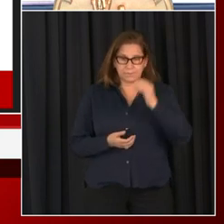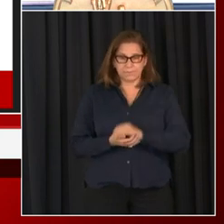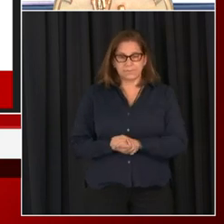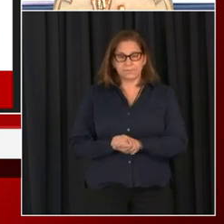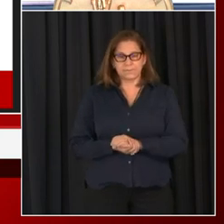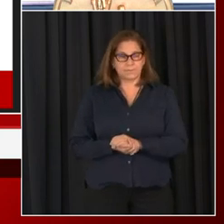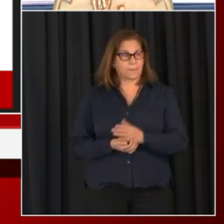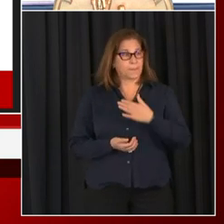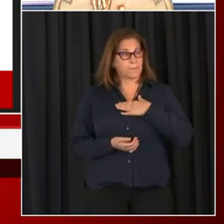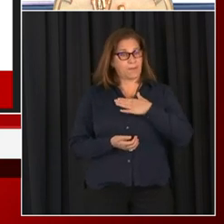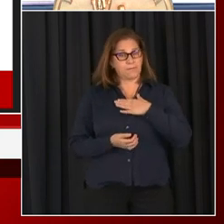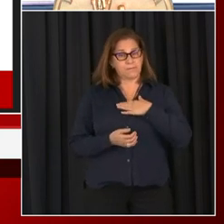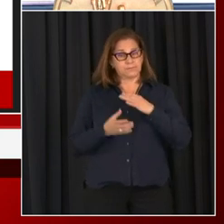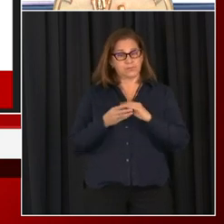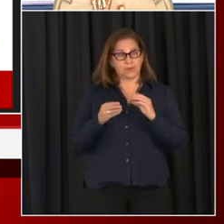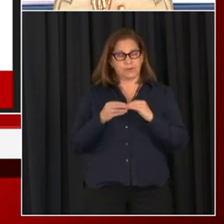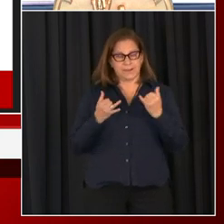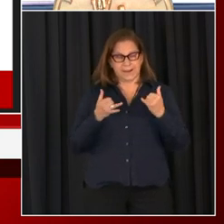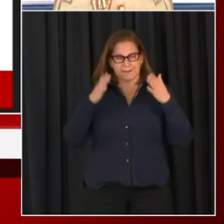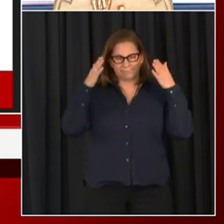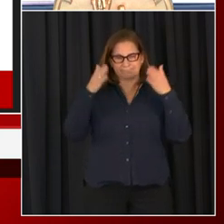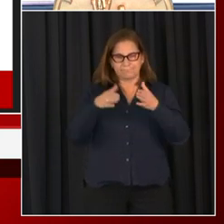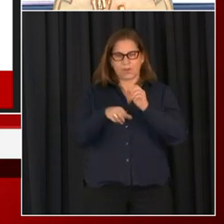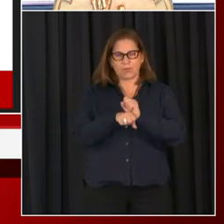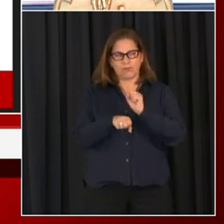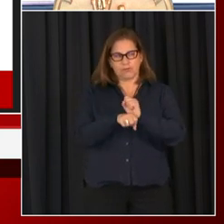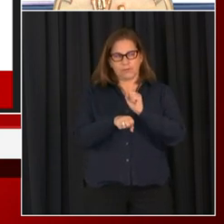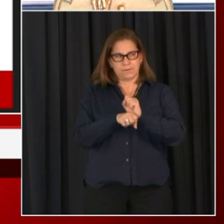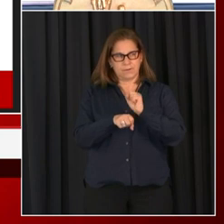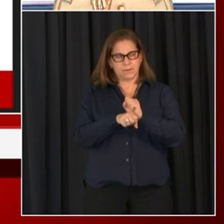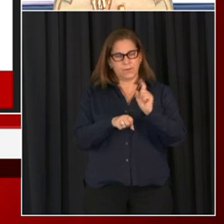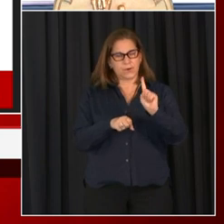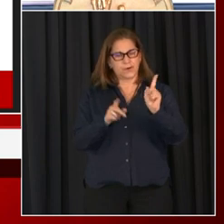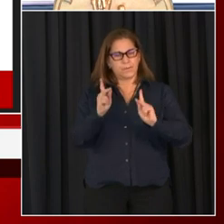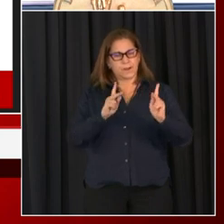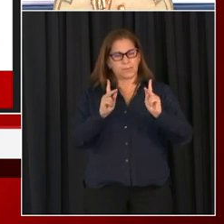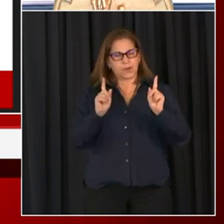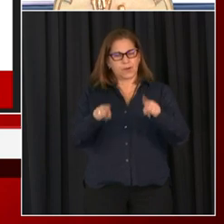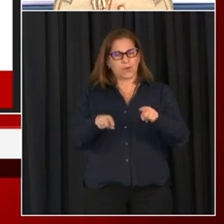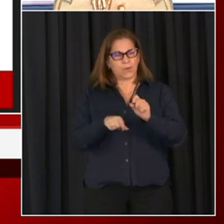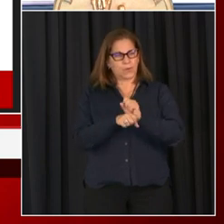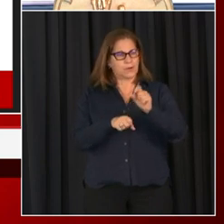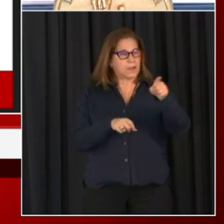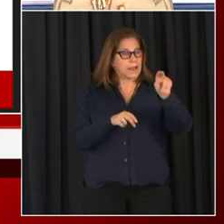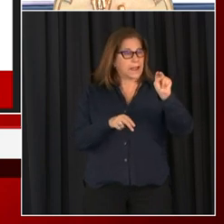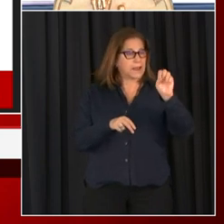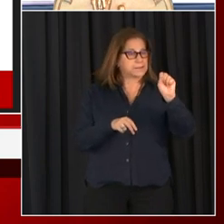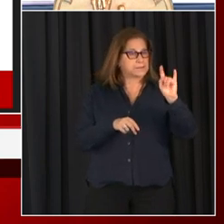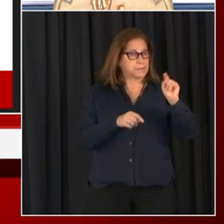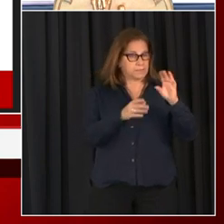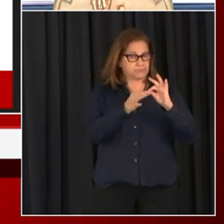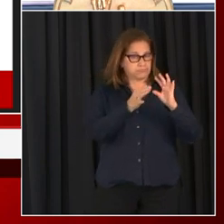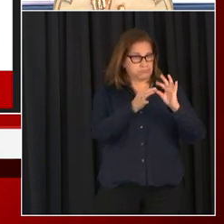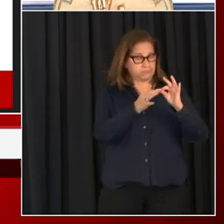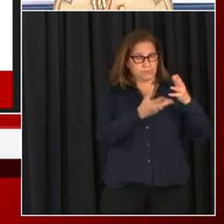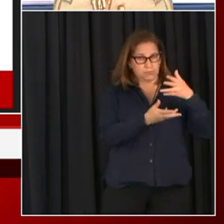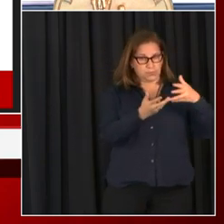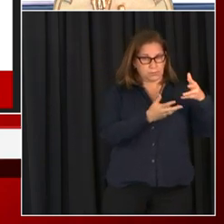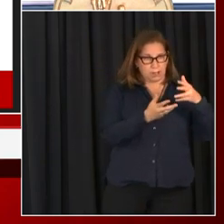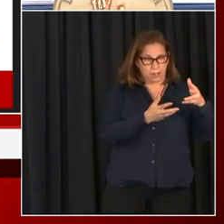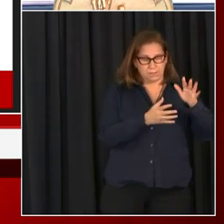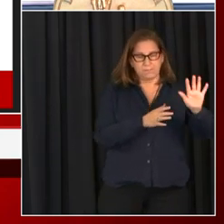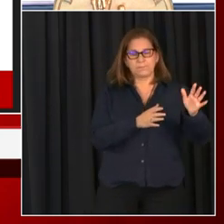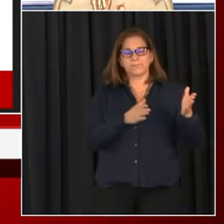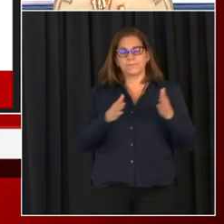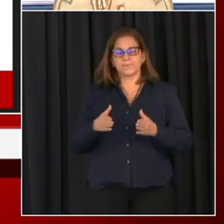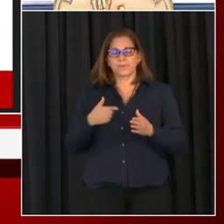of instructive of what Dr. Nesbitt was talking about. We can do all of that we can to set up the workplace for distancing